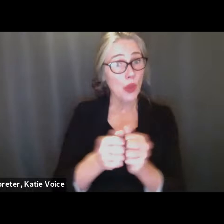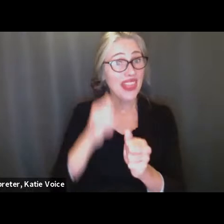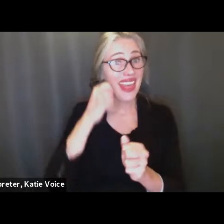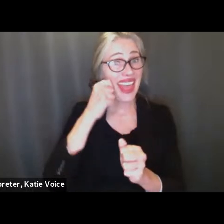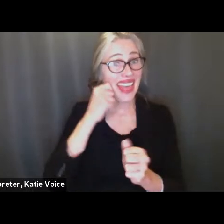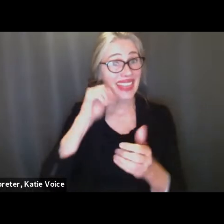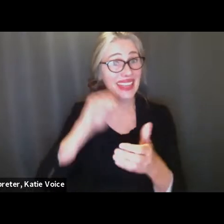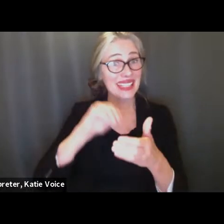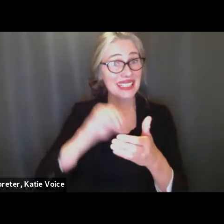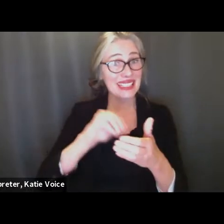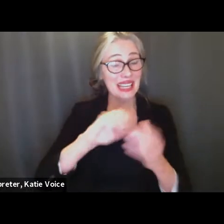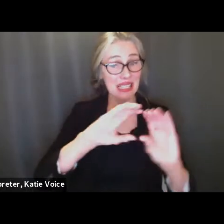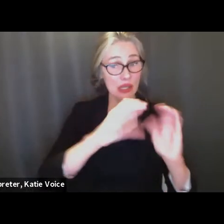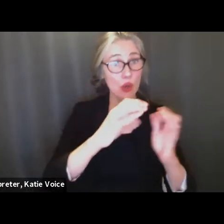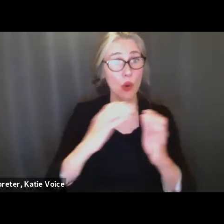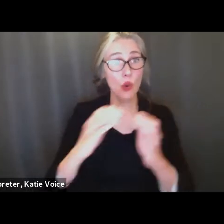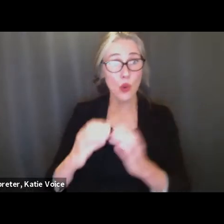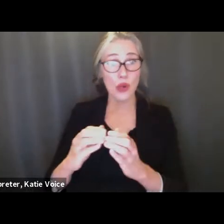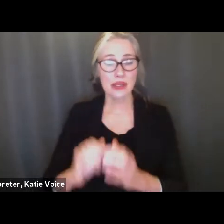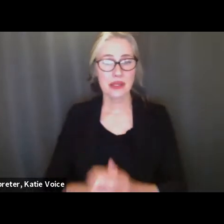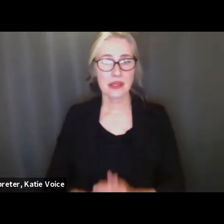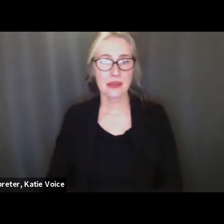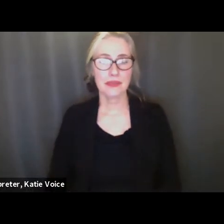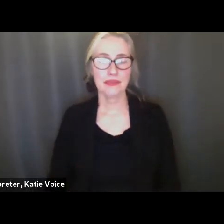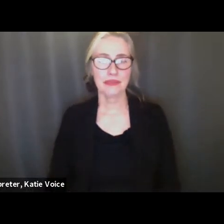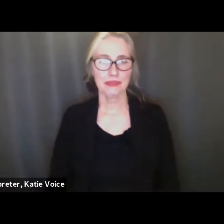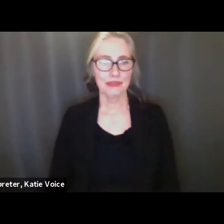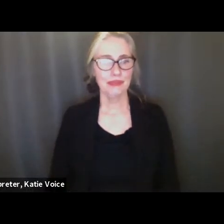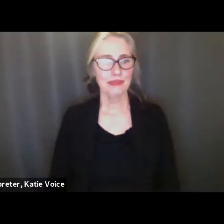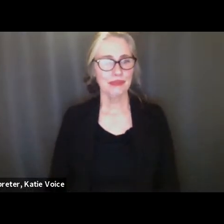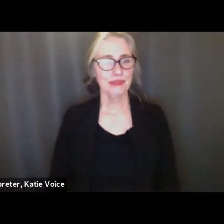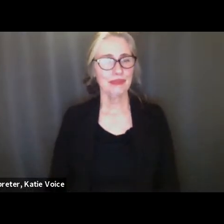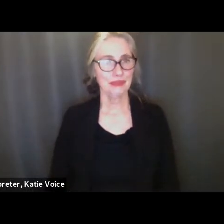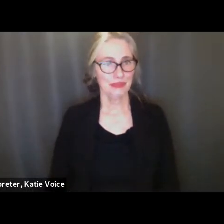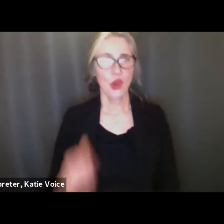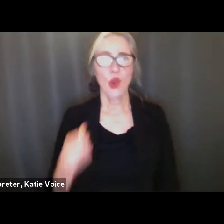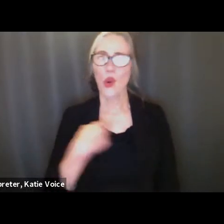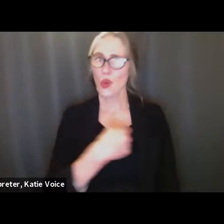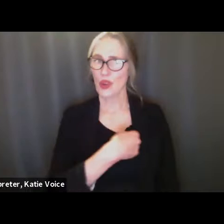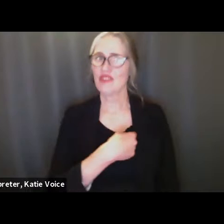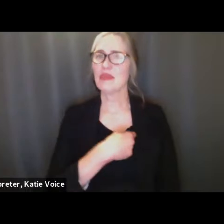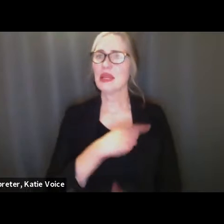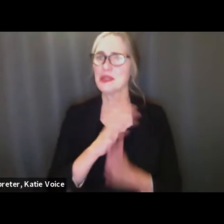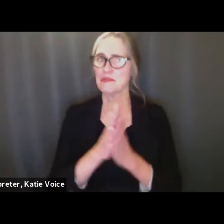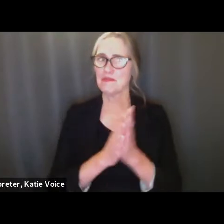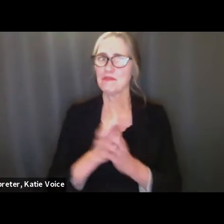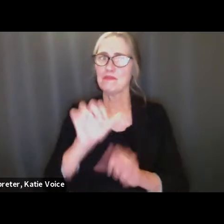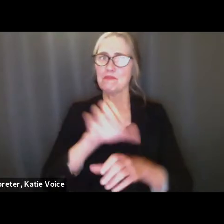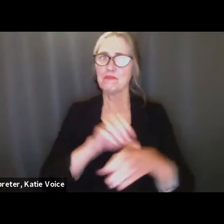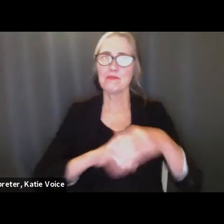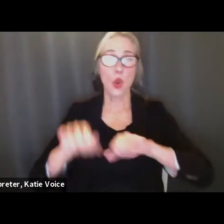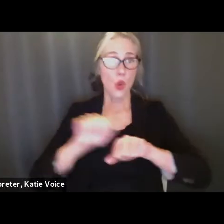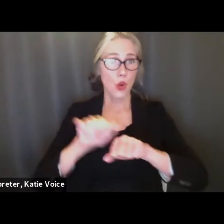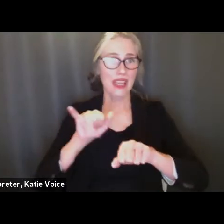you know, that's been one of the things that we've been working on in the school district. Next